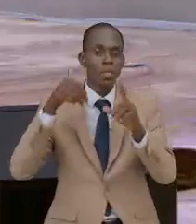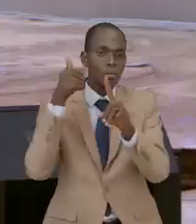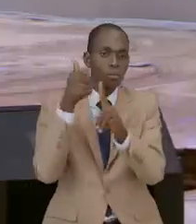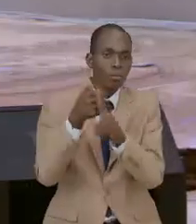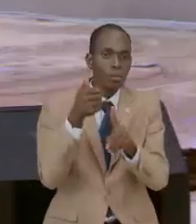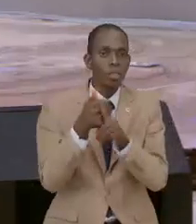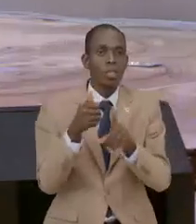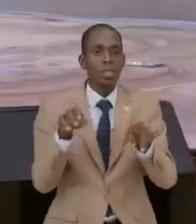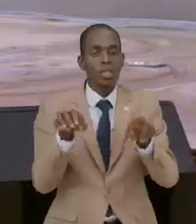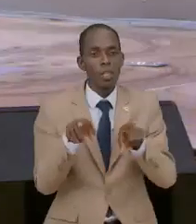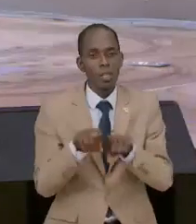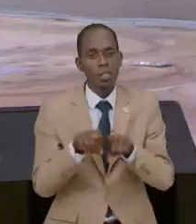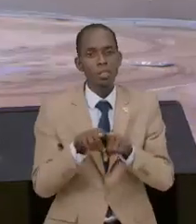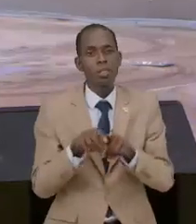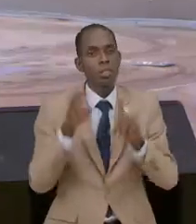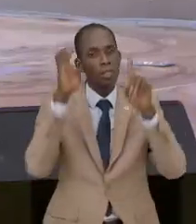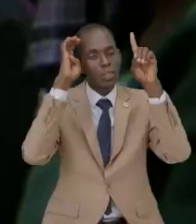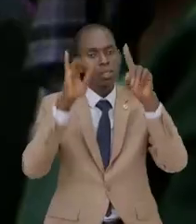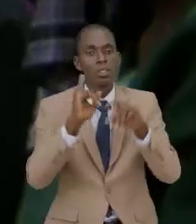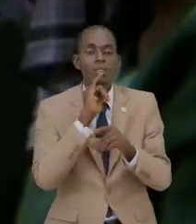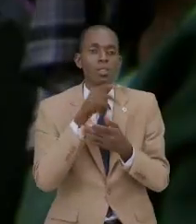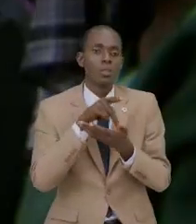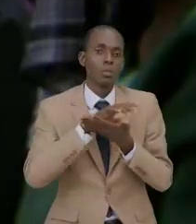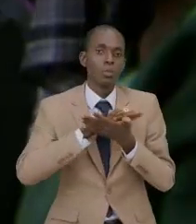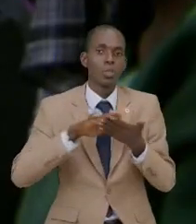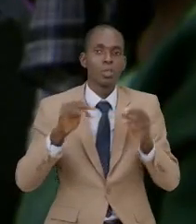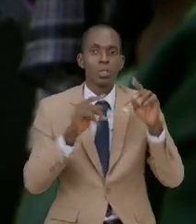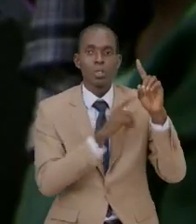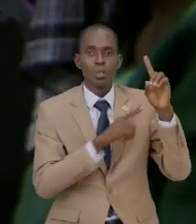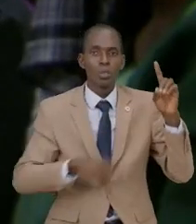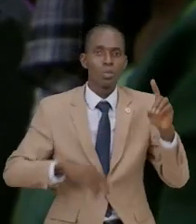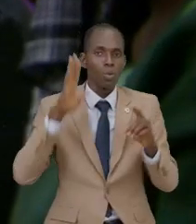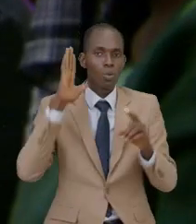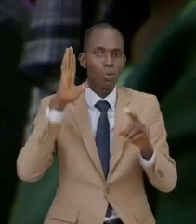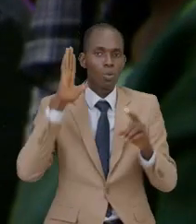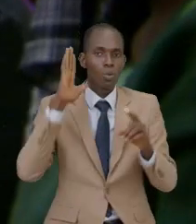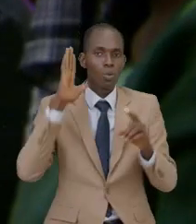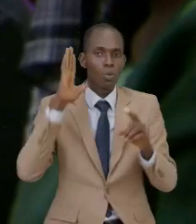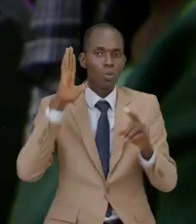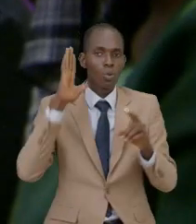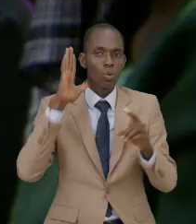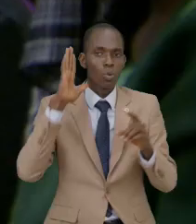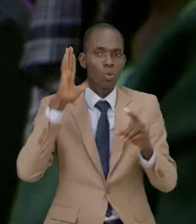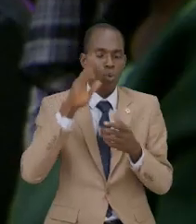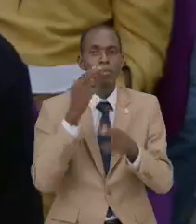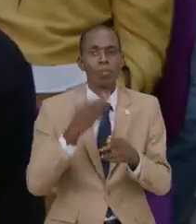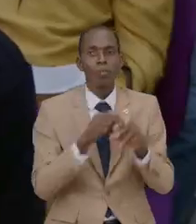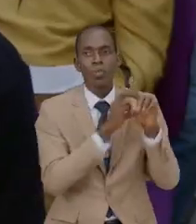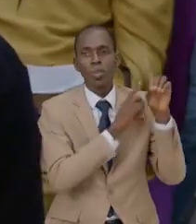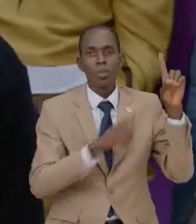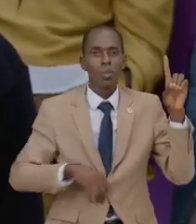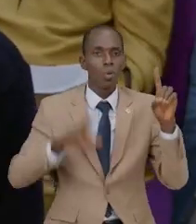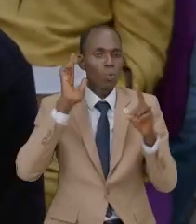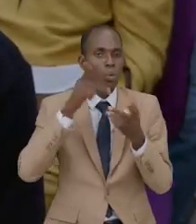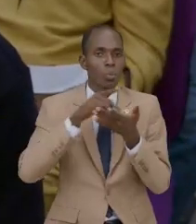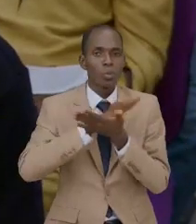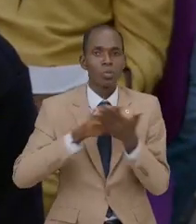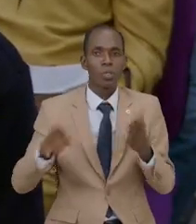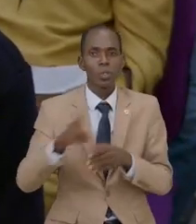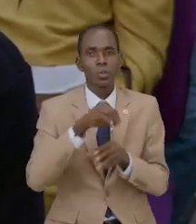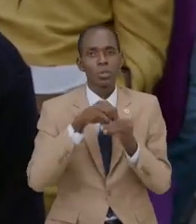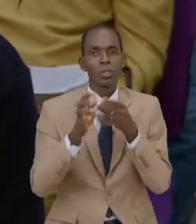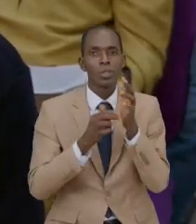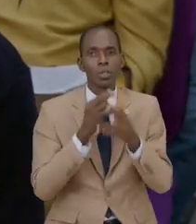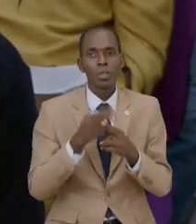himself even as he is pure. The Lord will purge you. He'll purify you. And he will make